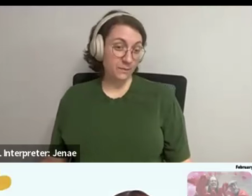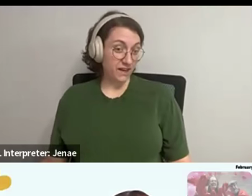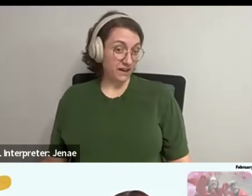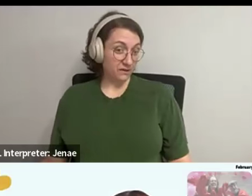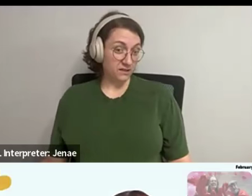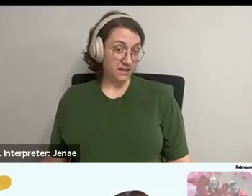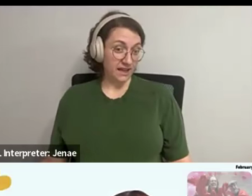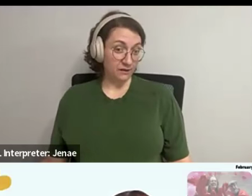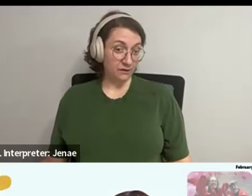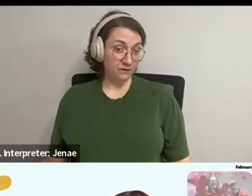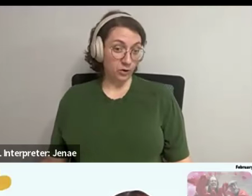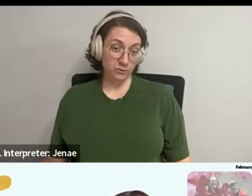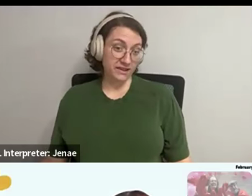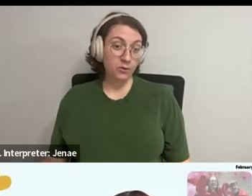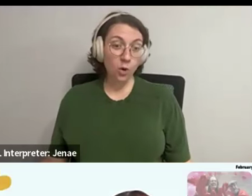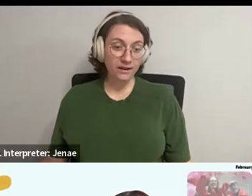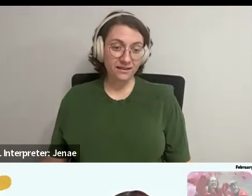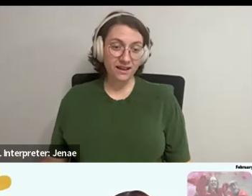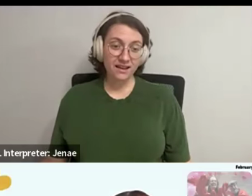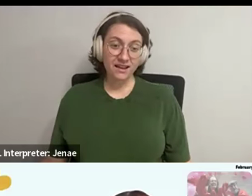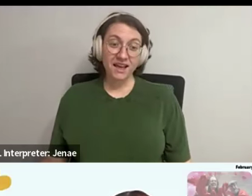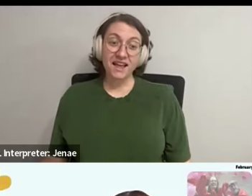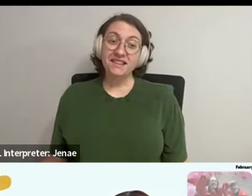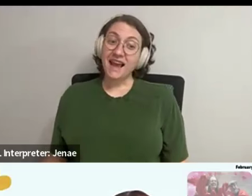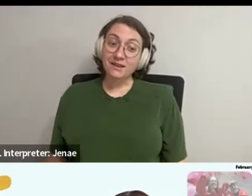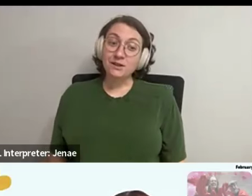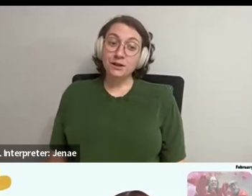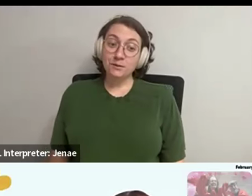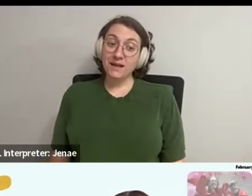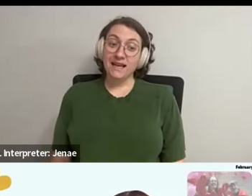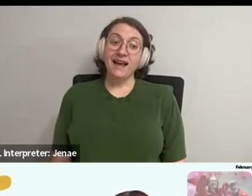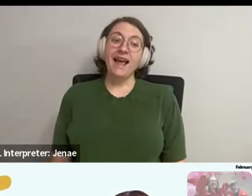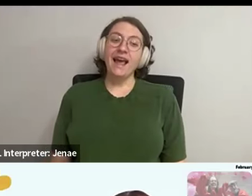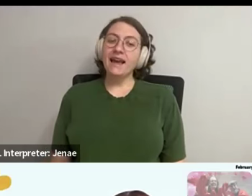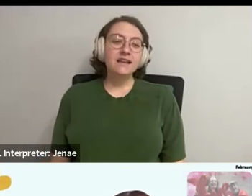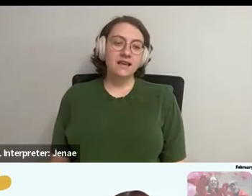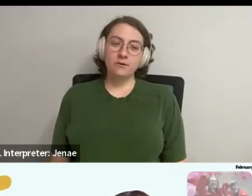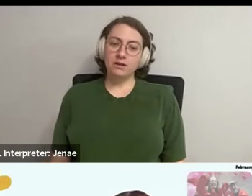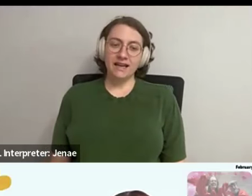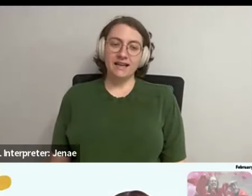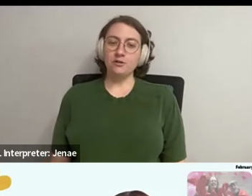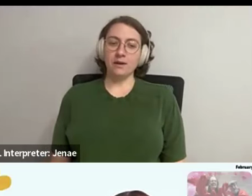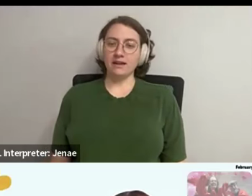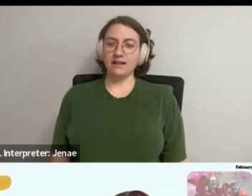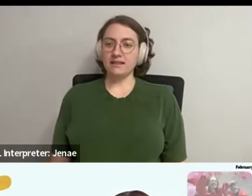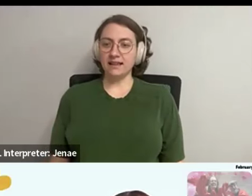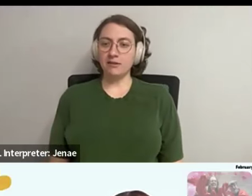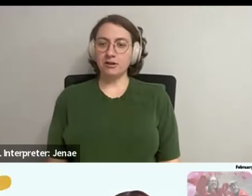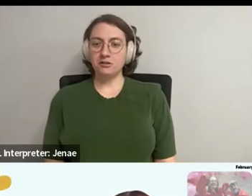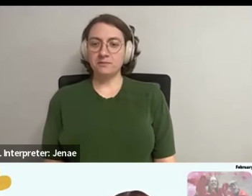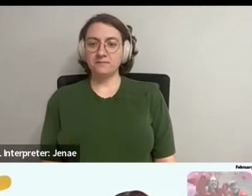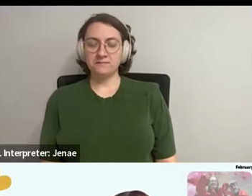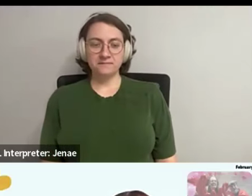what type of gift to give or what they would want. The answer could be anything related to American